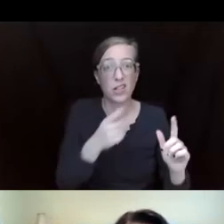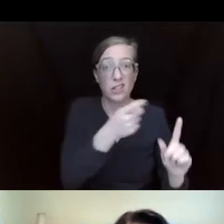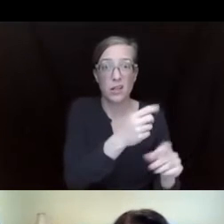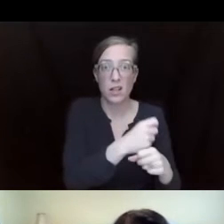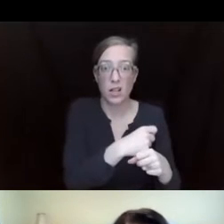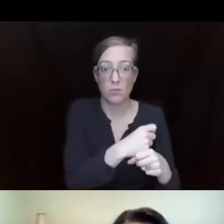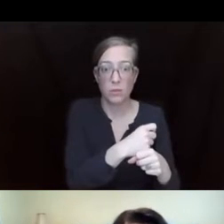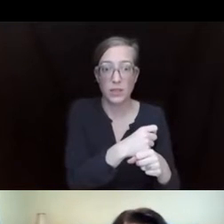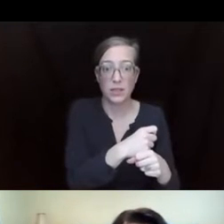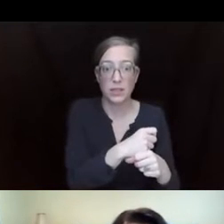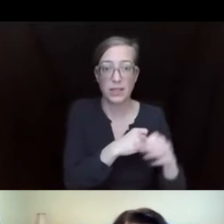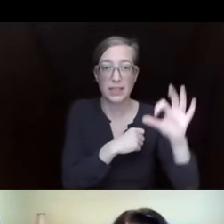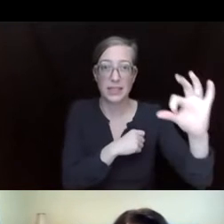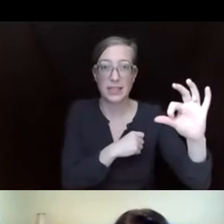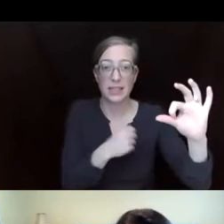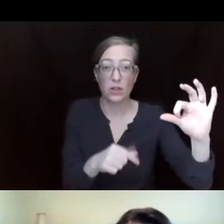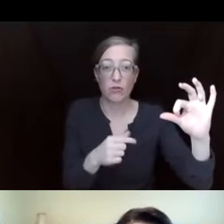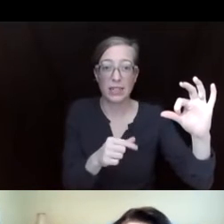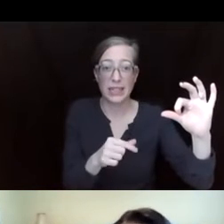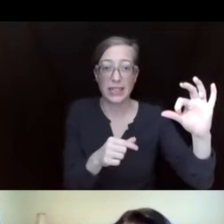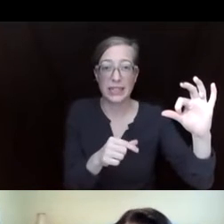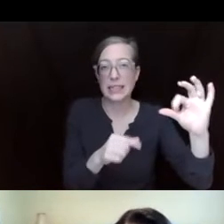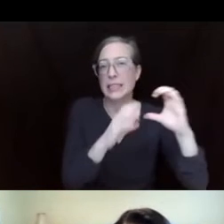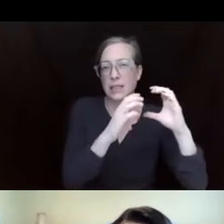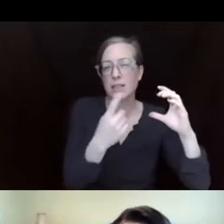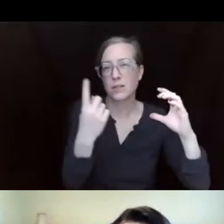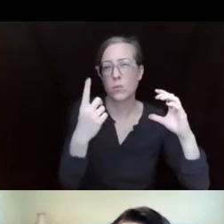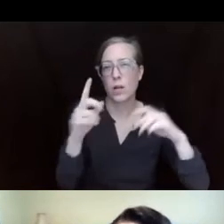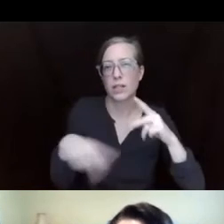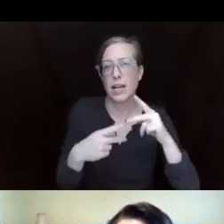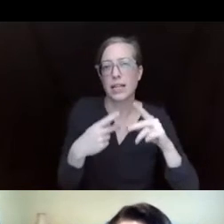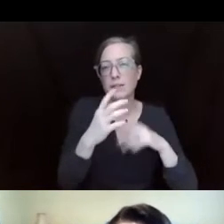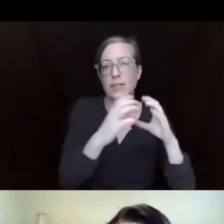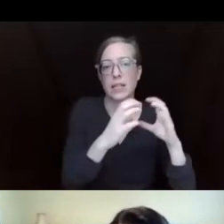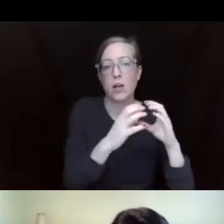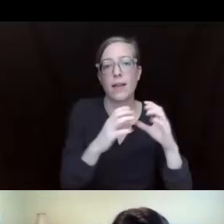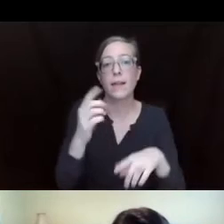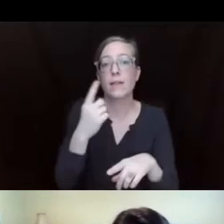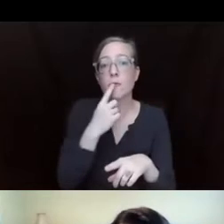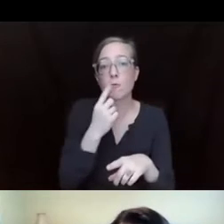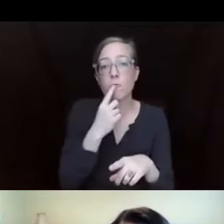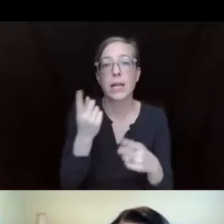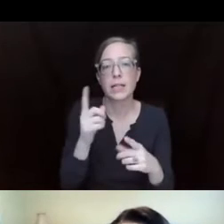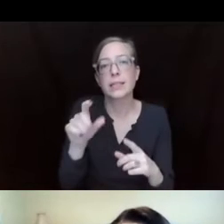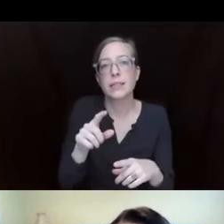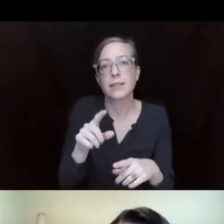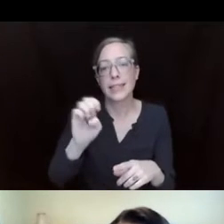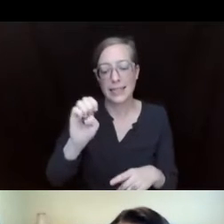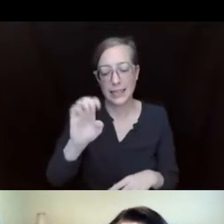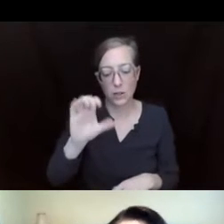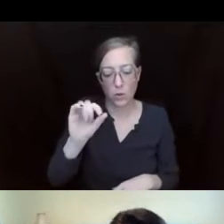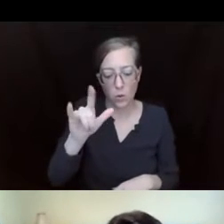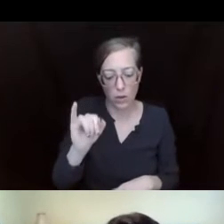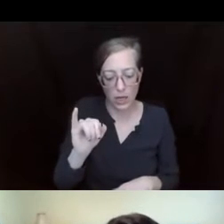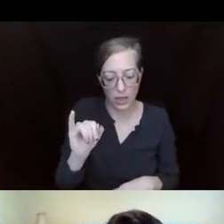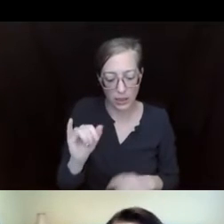the green circles represent the E. coli cell. He put that into a device, he applied his magic with the electric field, and what I have here